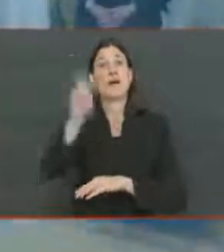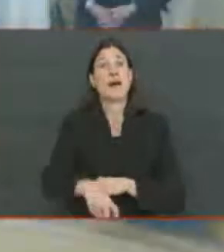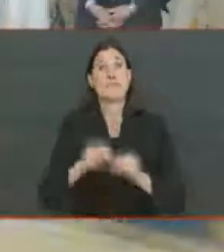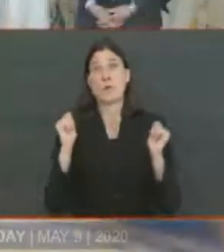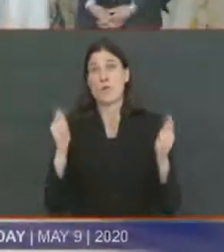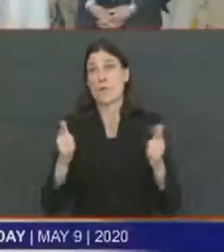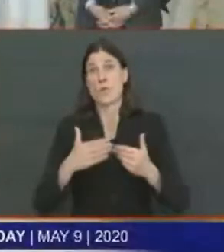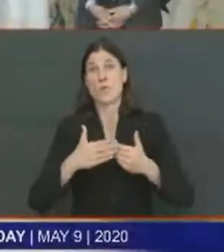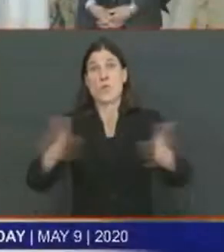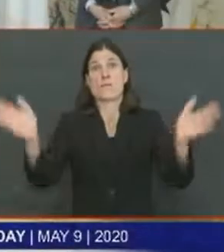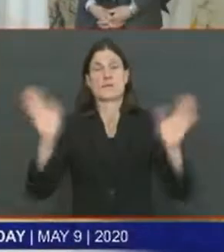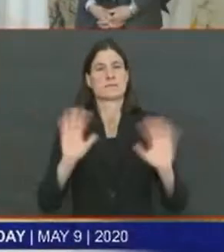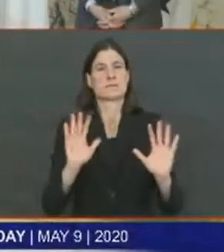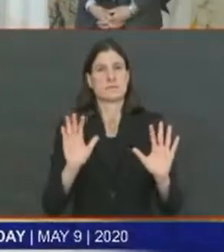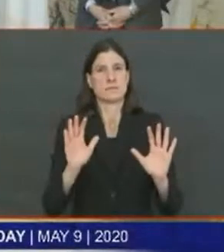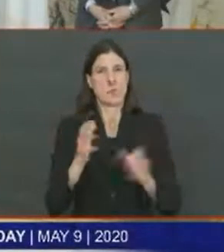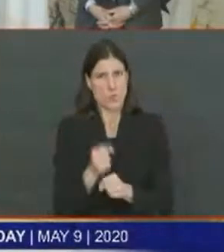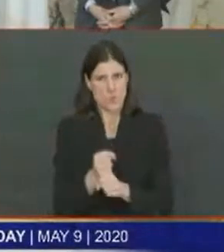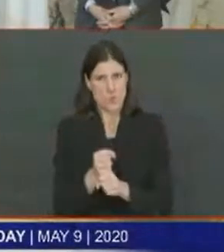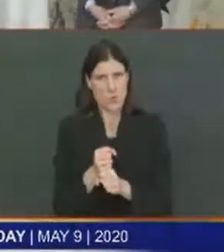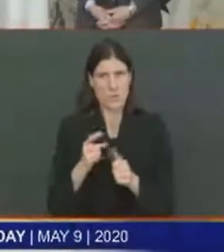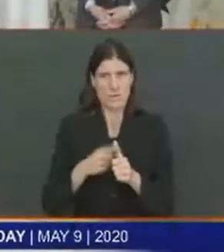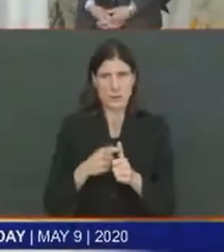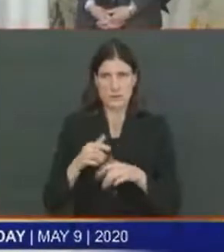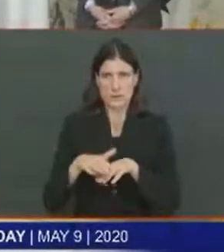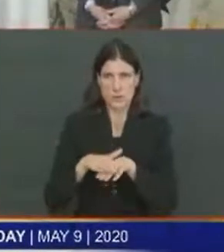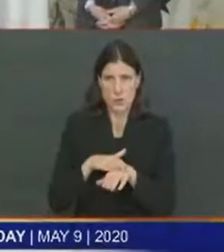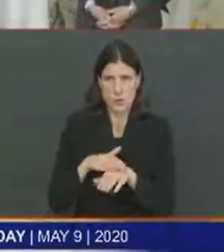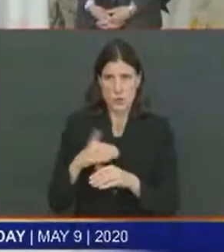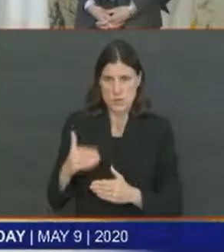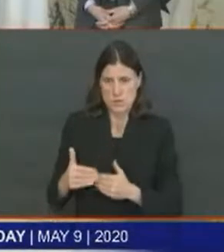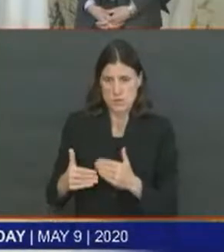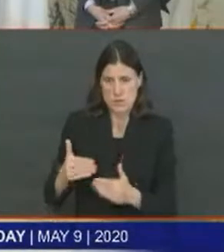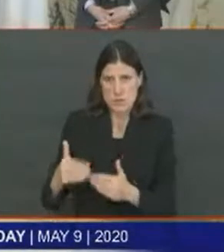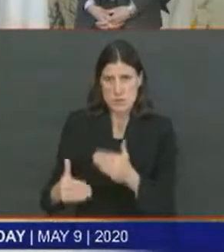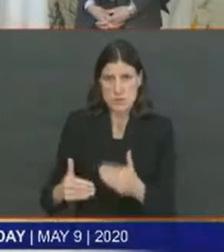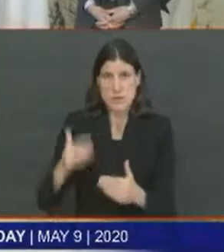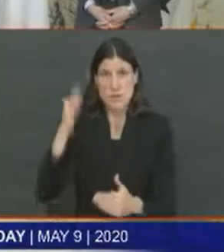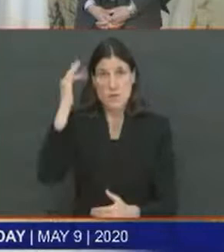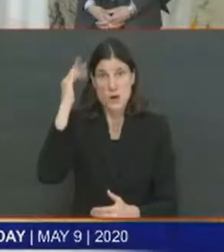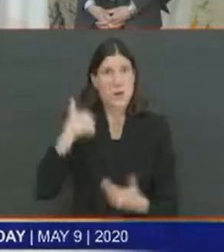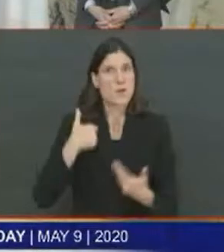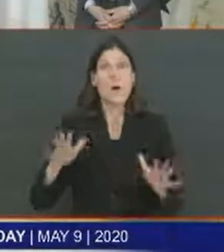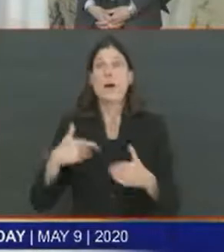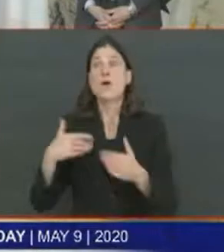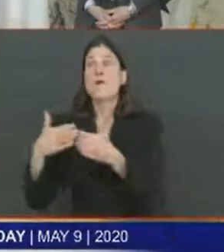home, follow the rules, and keep your social network small.